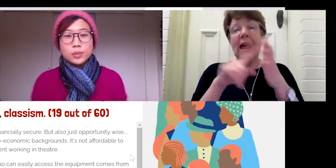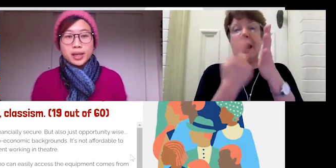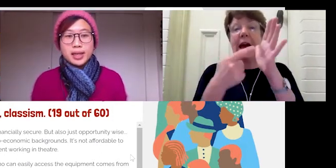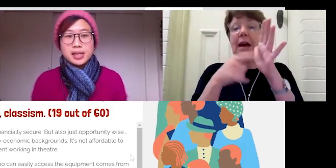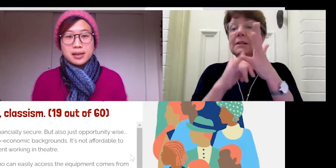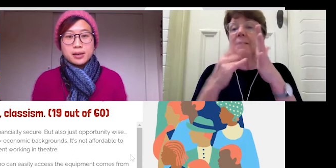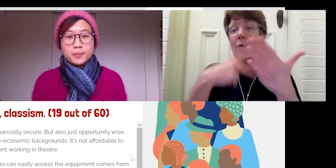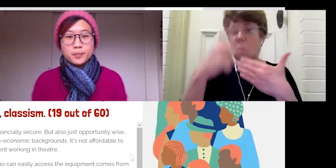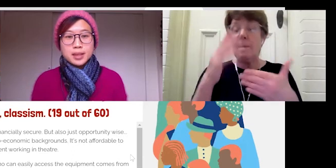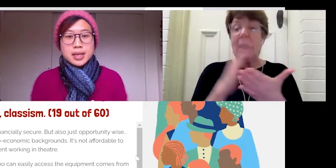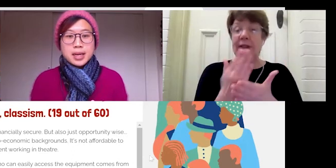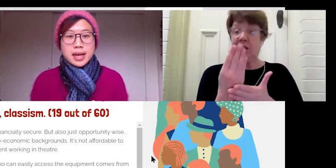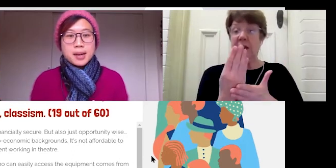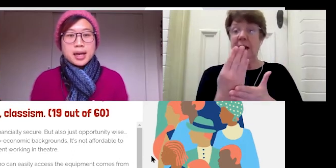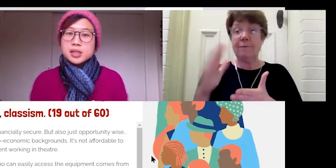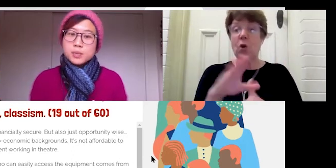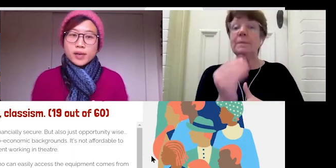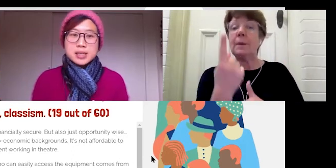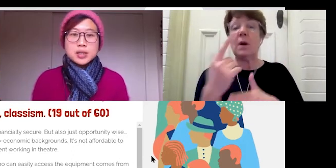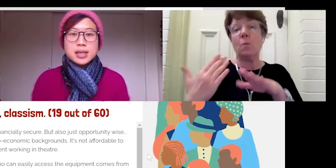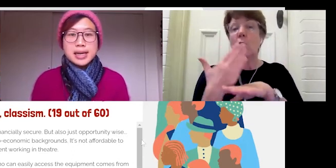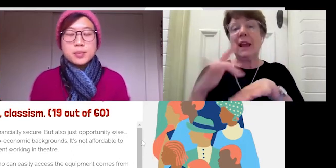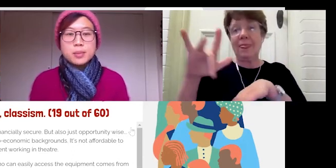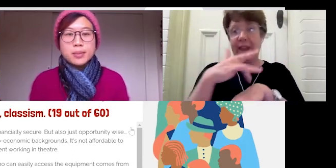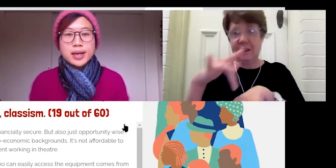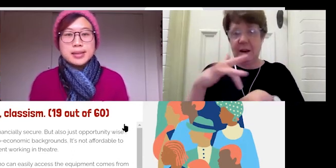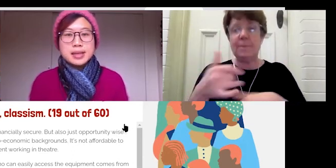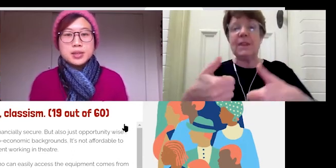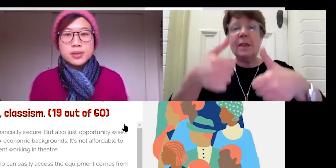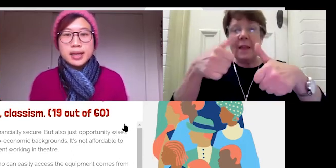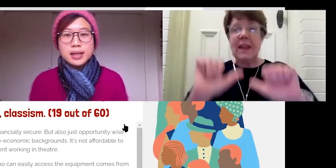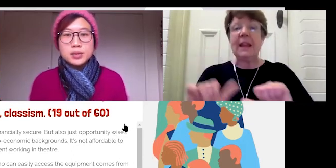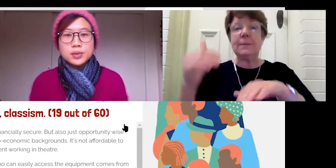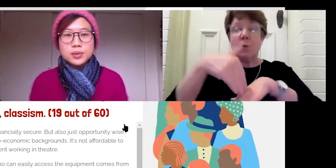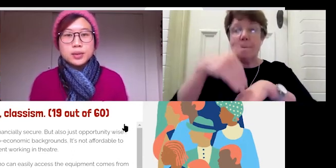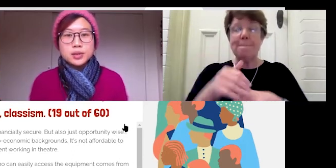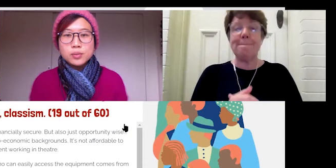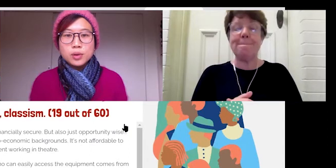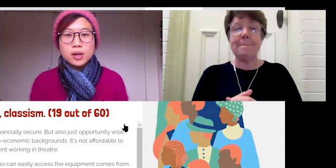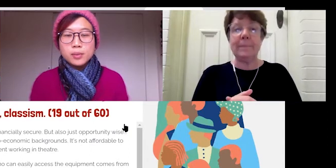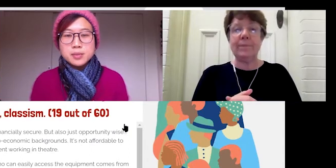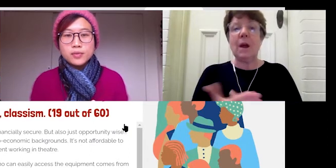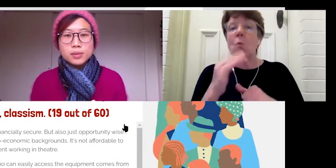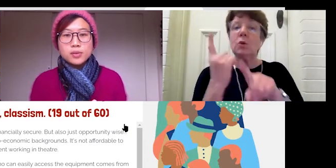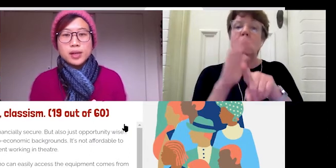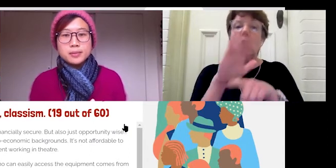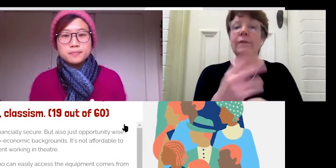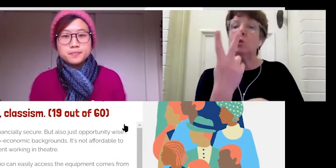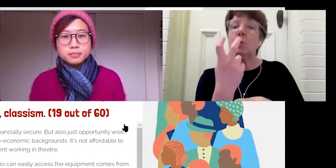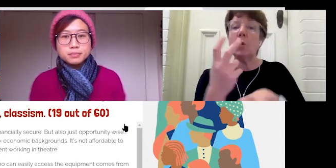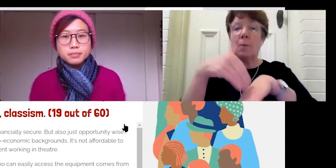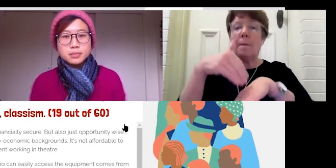respondent working in theater. I'll just move us on to the next problem, Francis. I do want to get to 2 more problems before moving